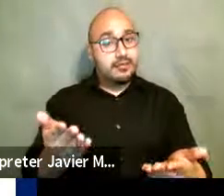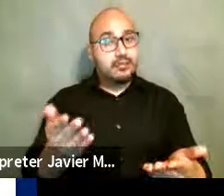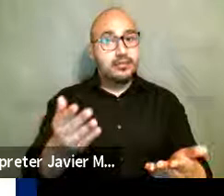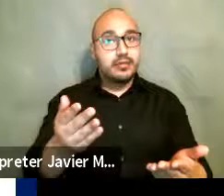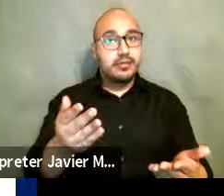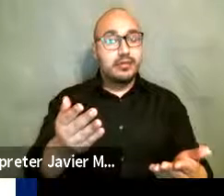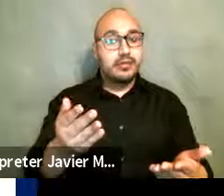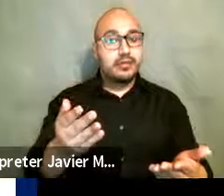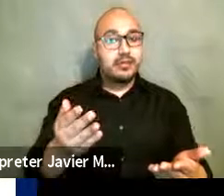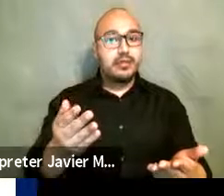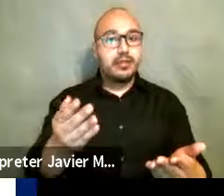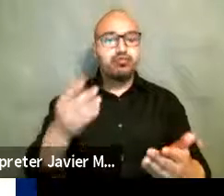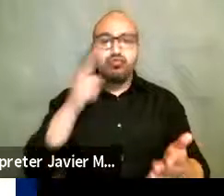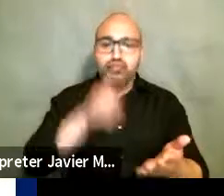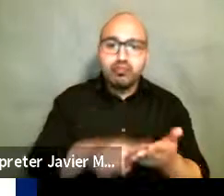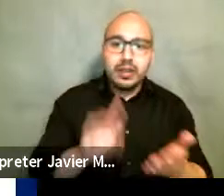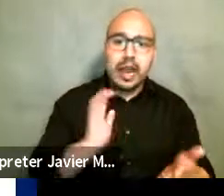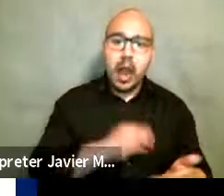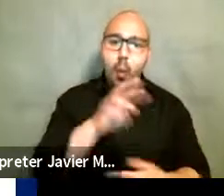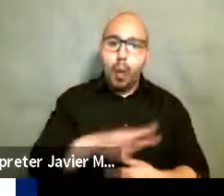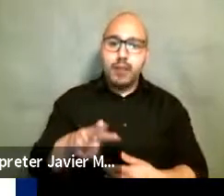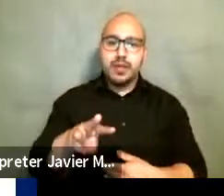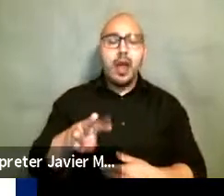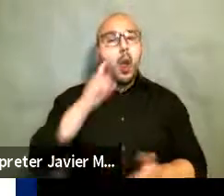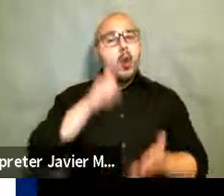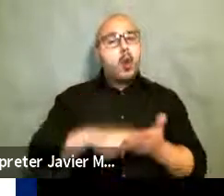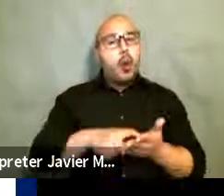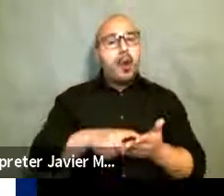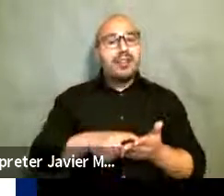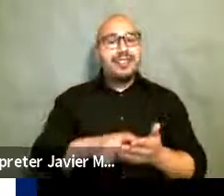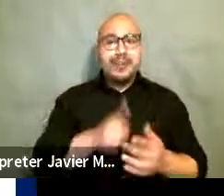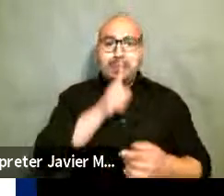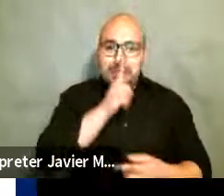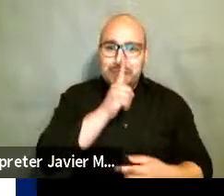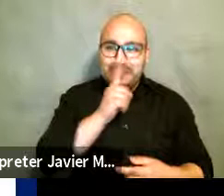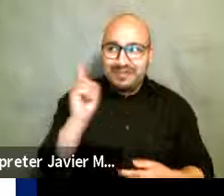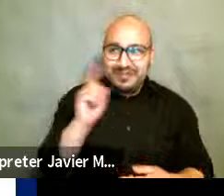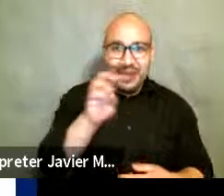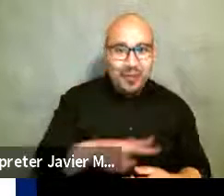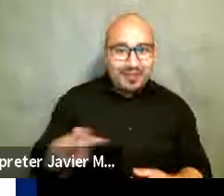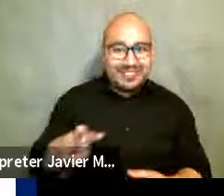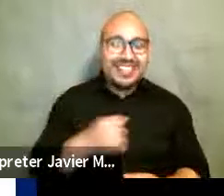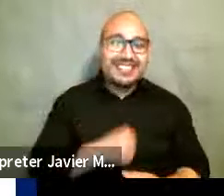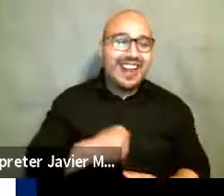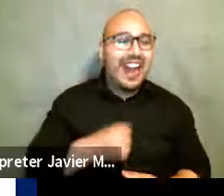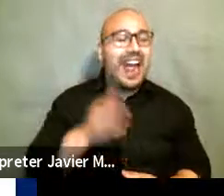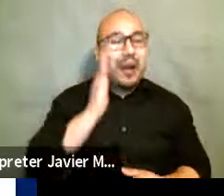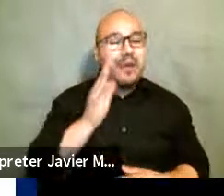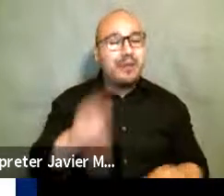that our website has been left off of here. I'm sorry, and I'll give it to you. It's